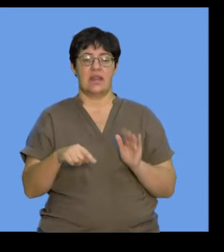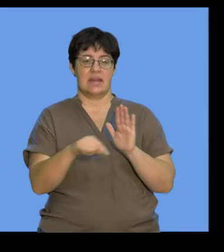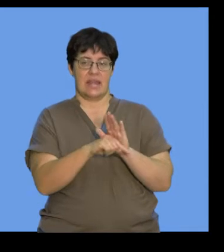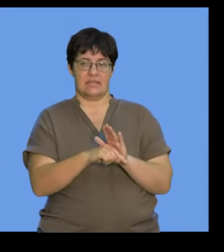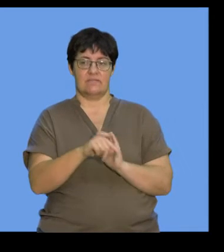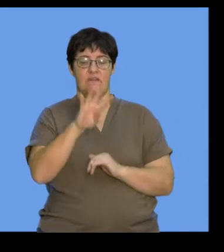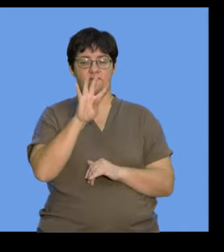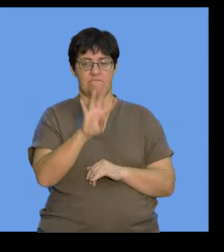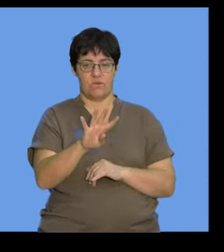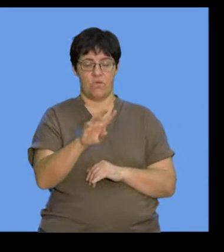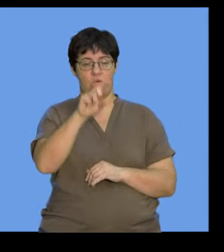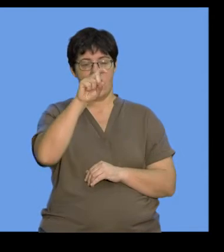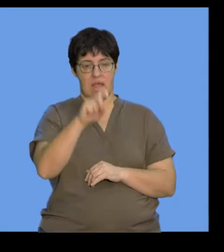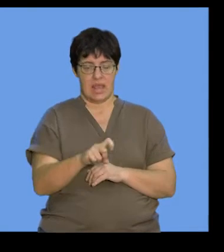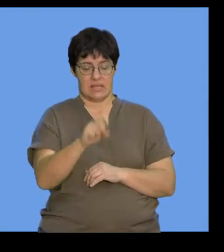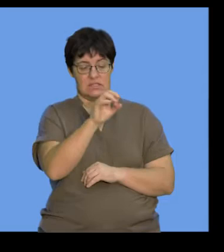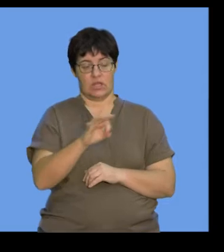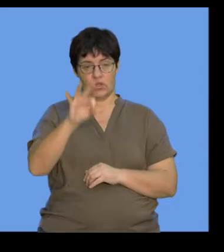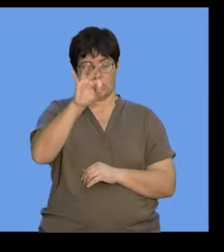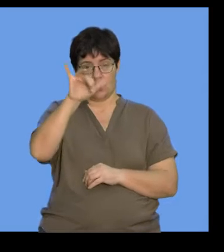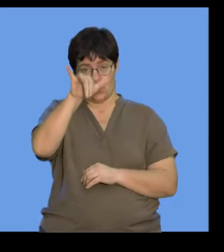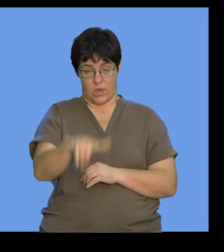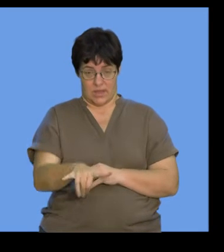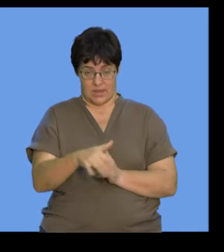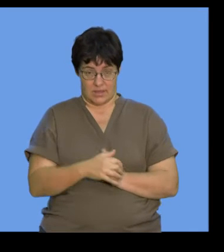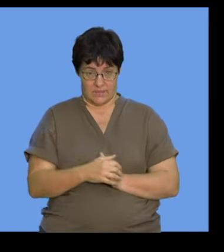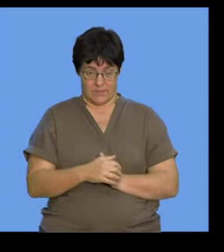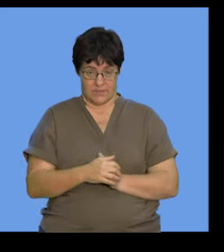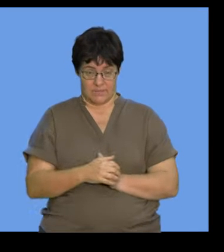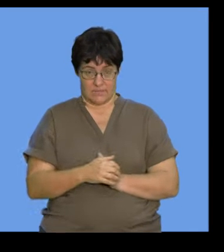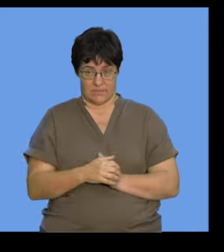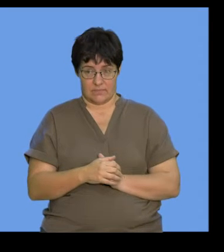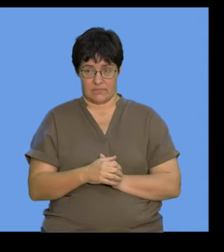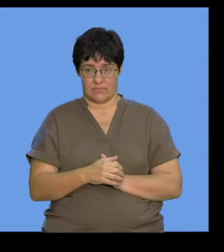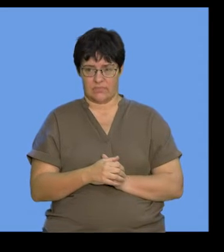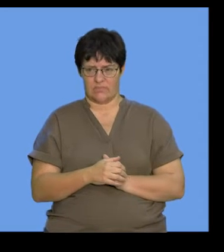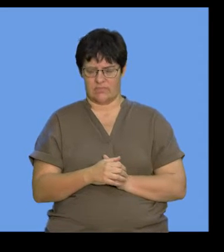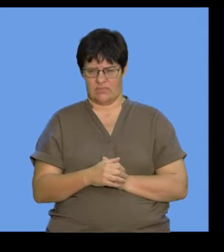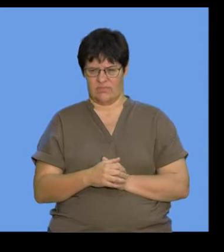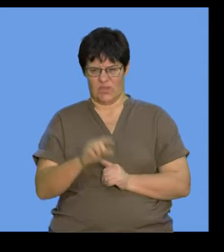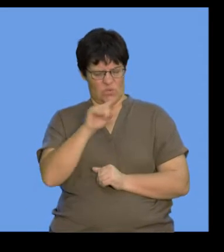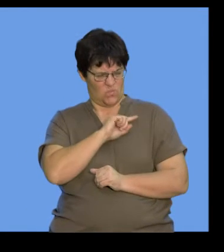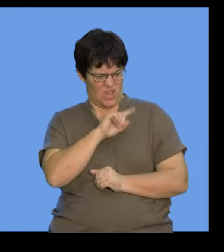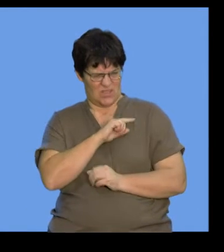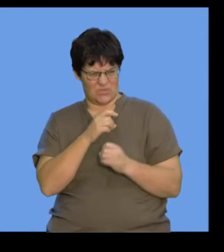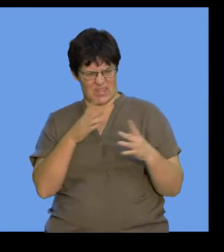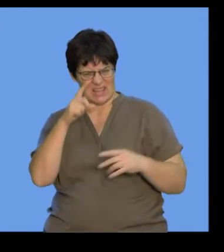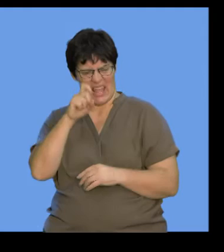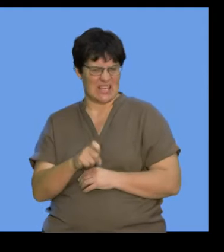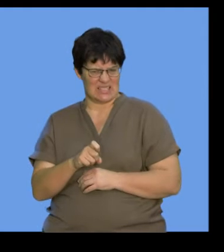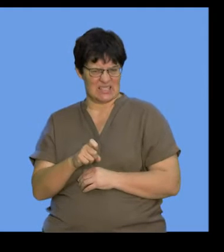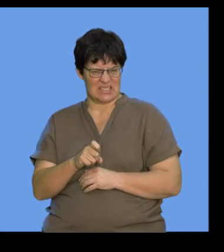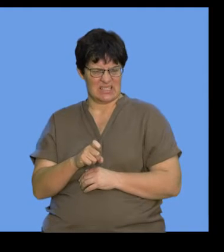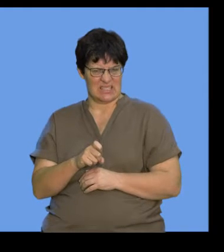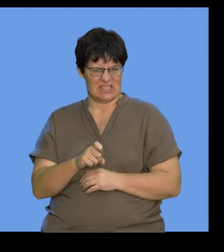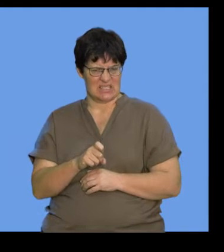me negative 4x cubed y. Someone can ask, why am I starting